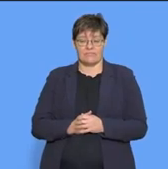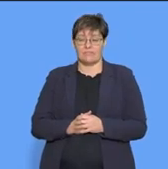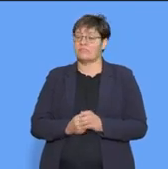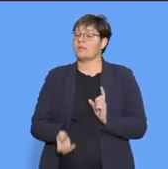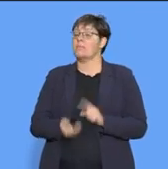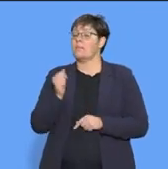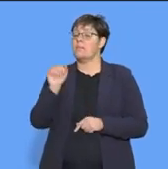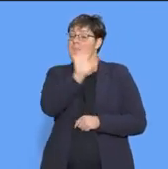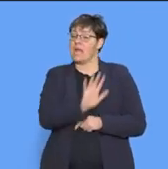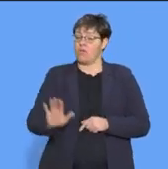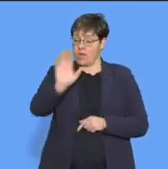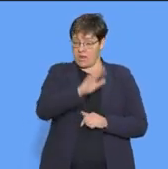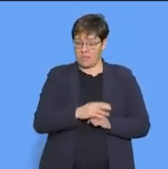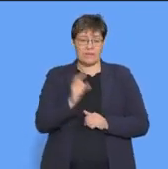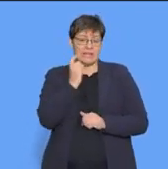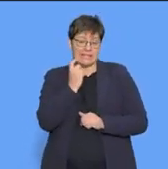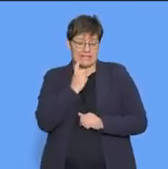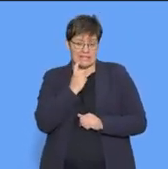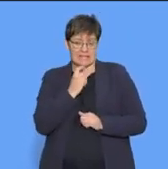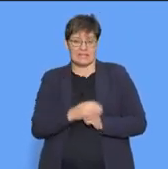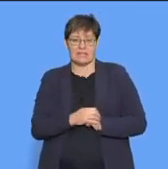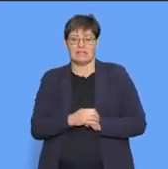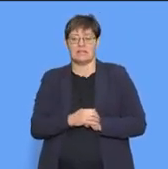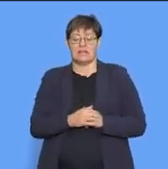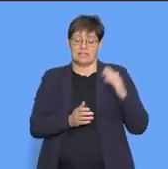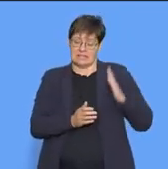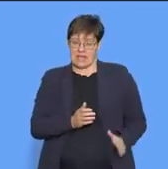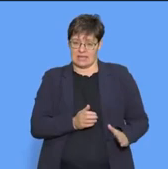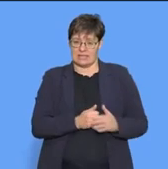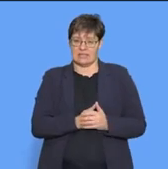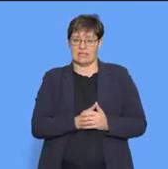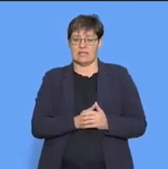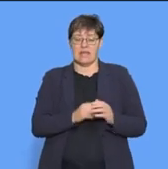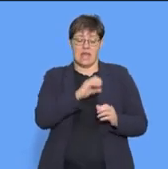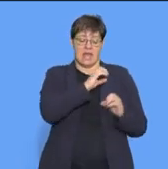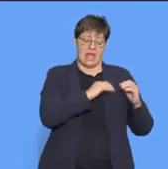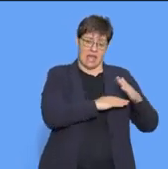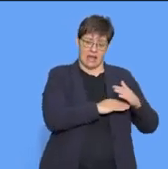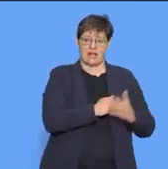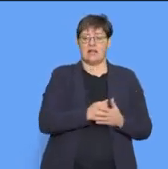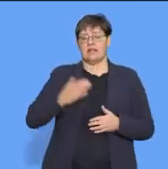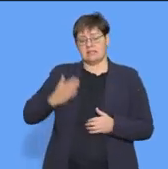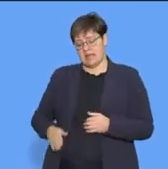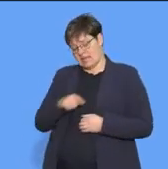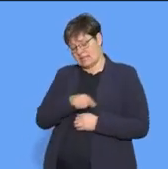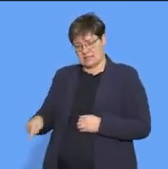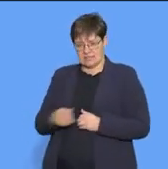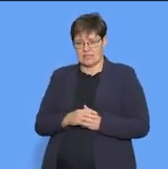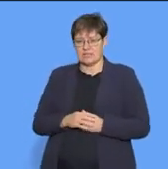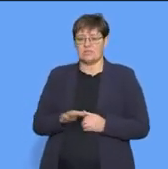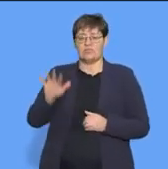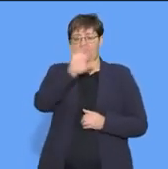So how are we going to find the area? So it's easy. We're going to say we're going to use side, angle, and side.